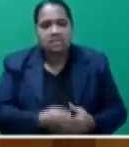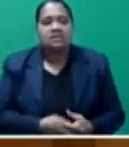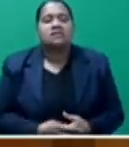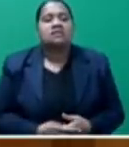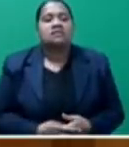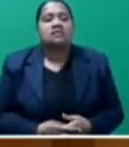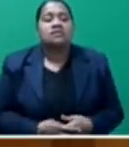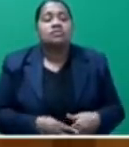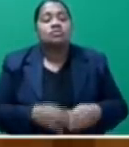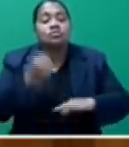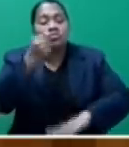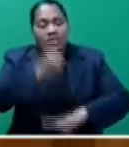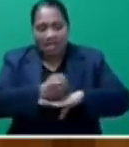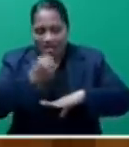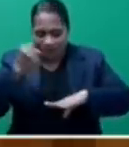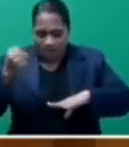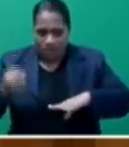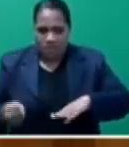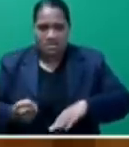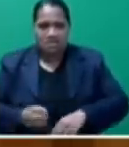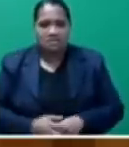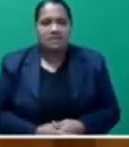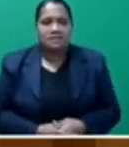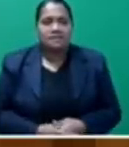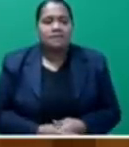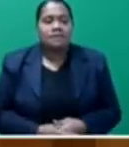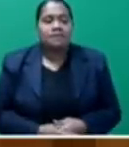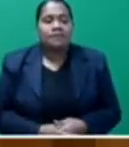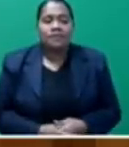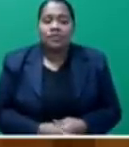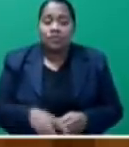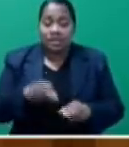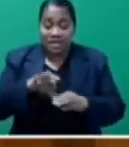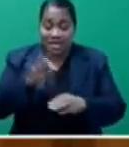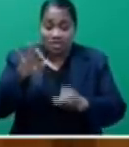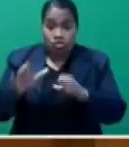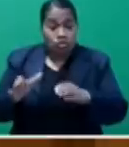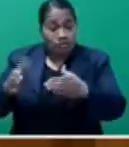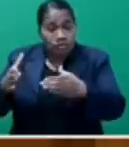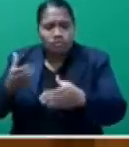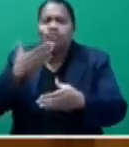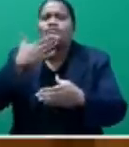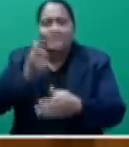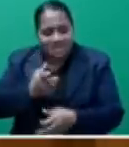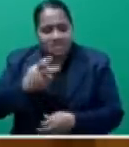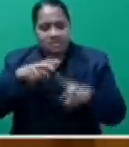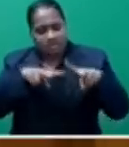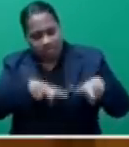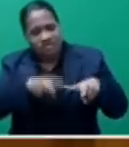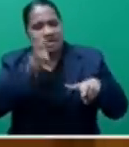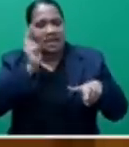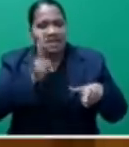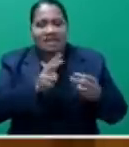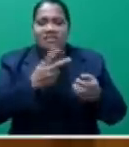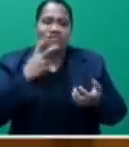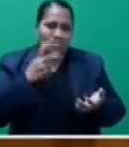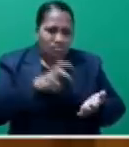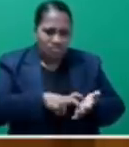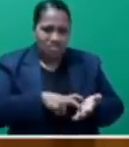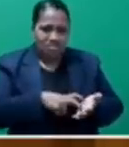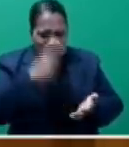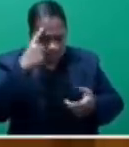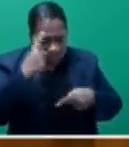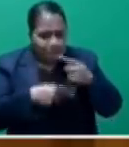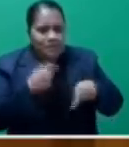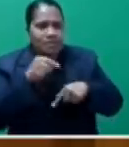government, with the Electoral Commission, to relook at the registration. There is no reason